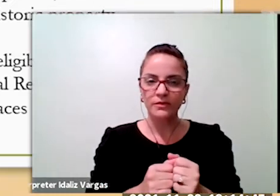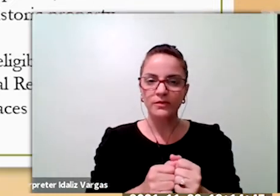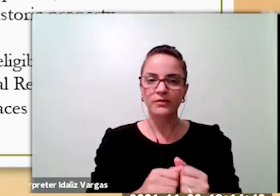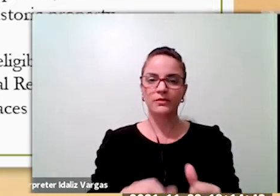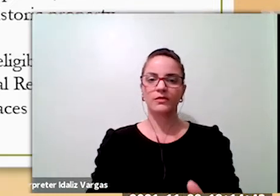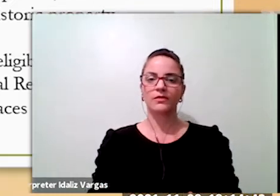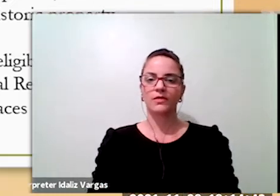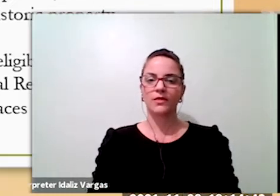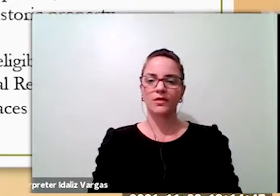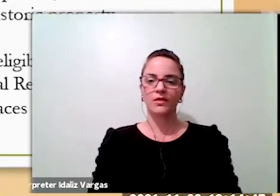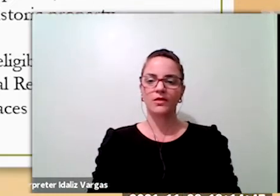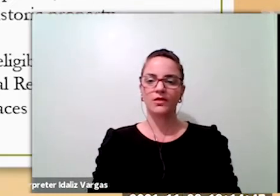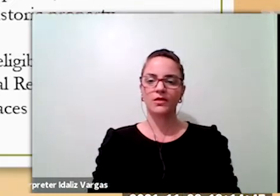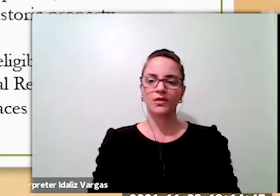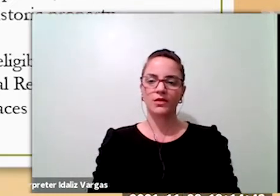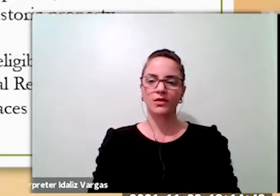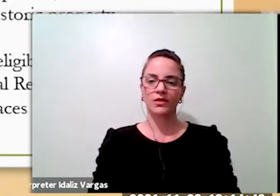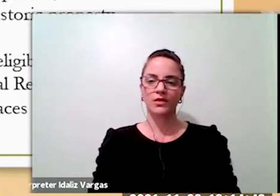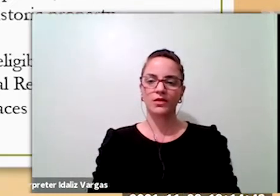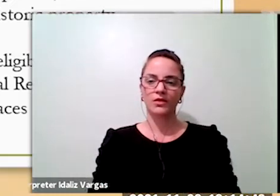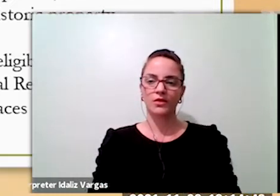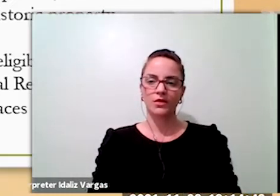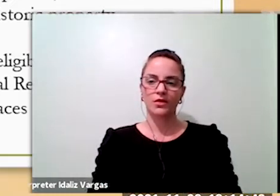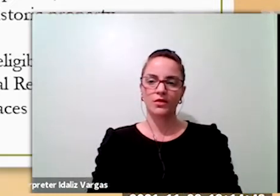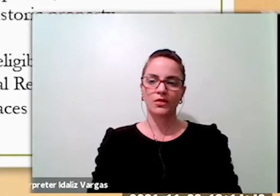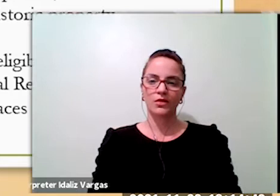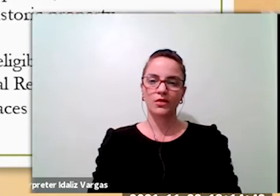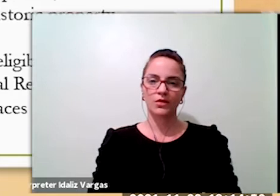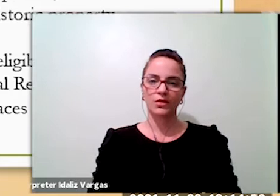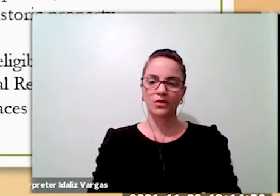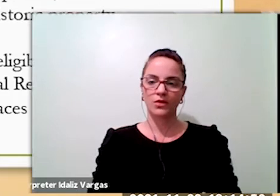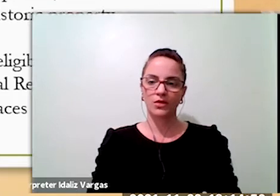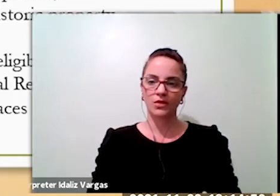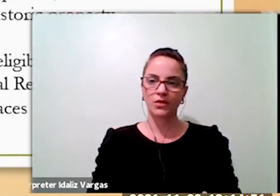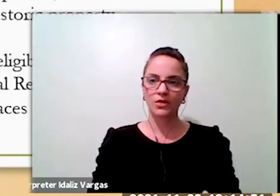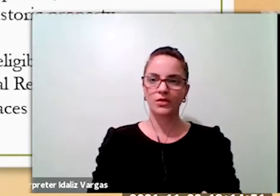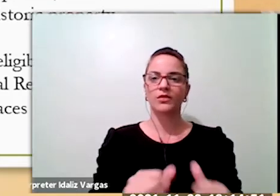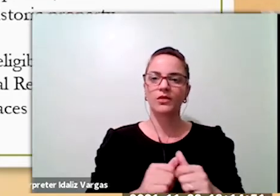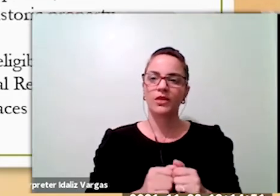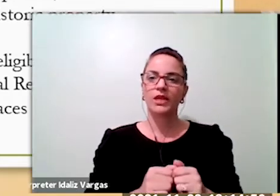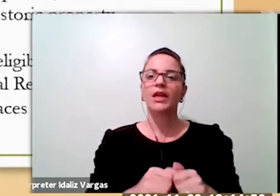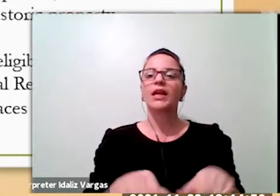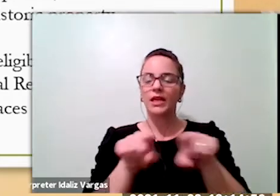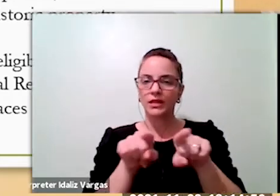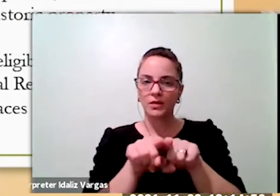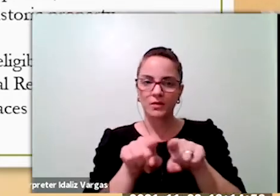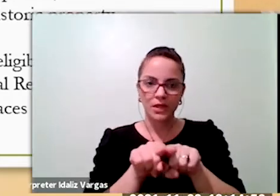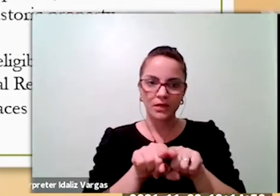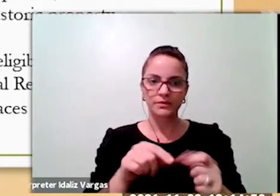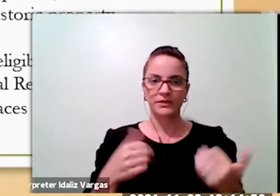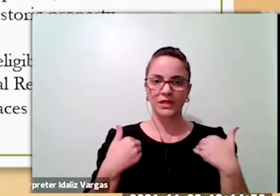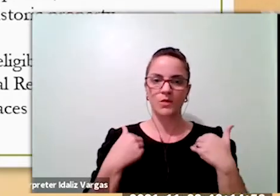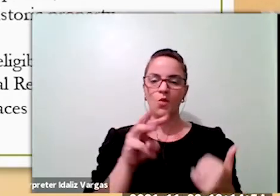of Historic Places. I have concluded this brief introduction and would like to welcome Dr. Lillian Lara